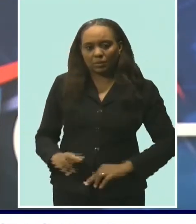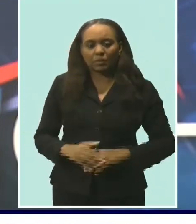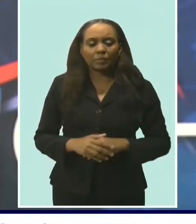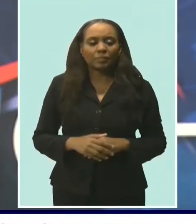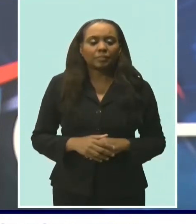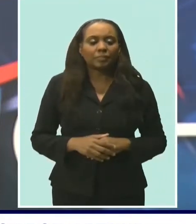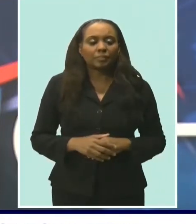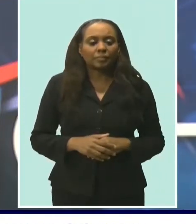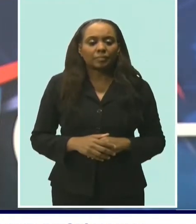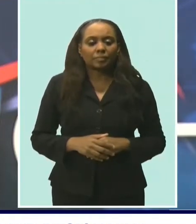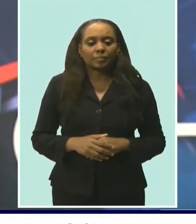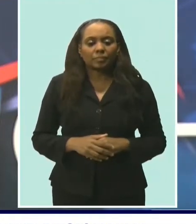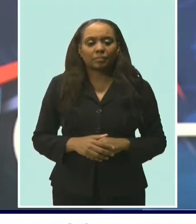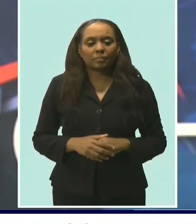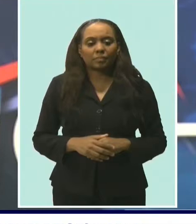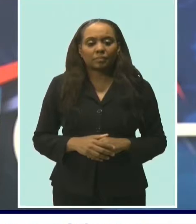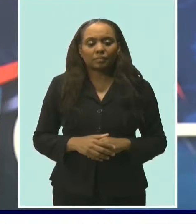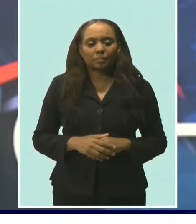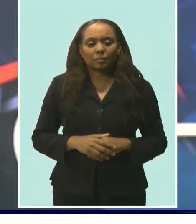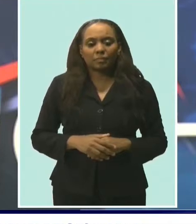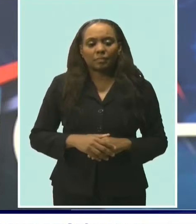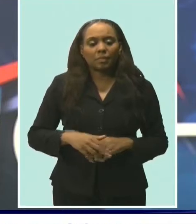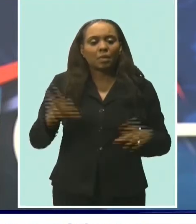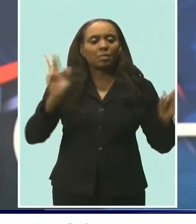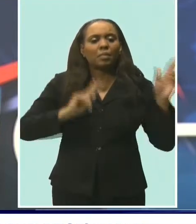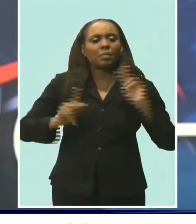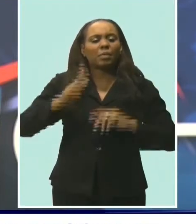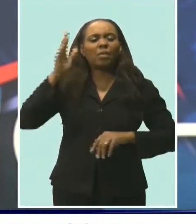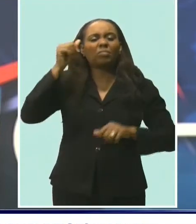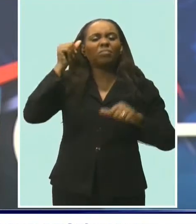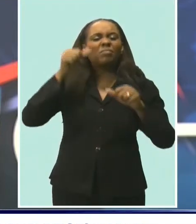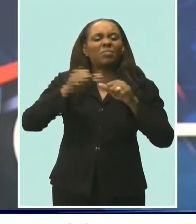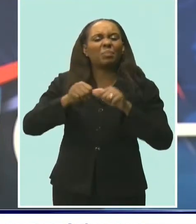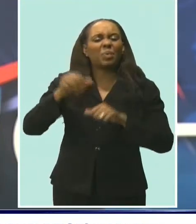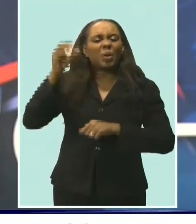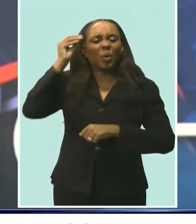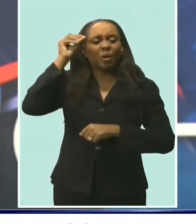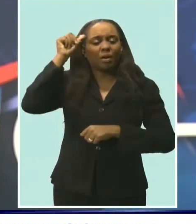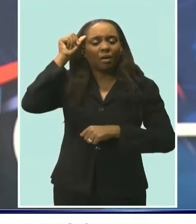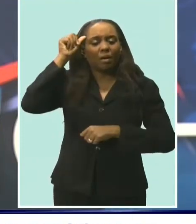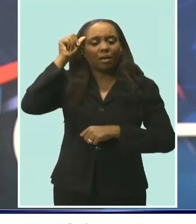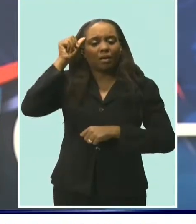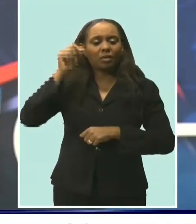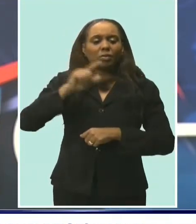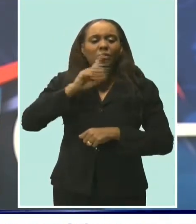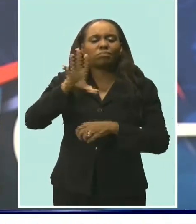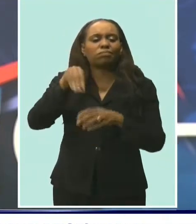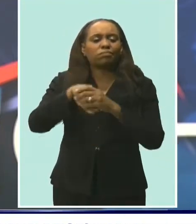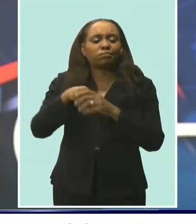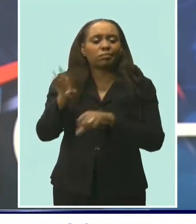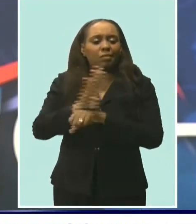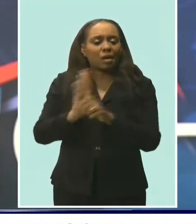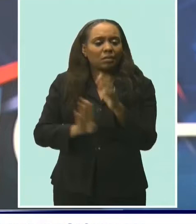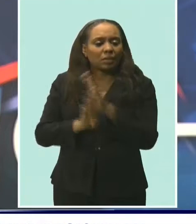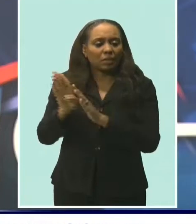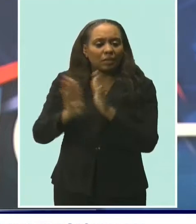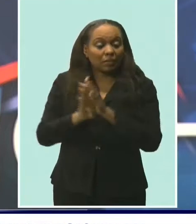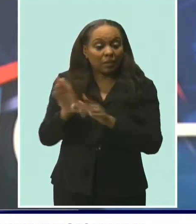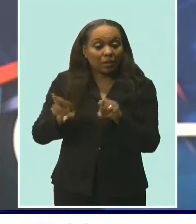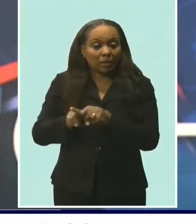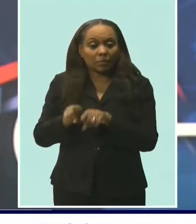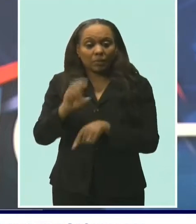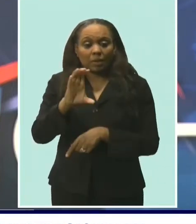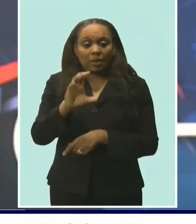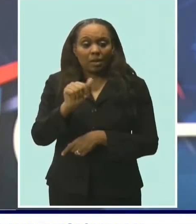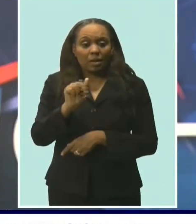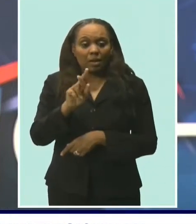rest. Well, Professor Owen Arthur will be remembered for his significant contribution to Barbados development as well